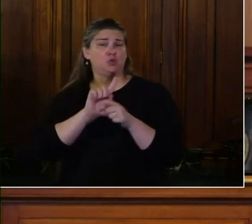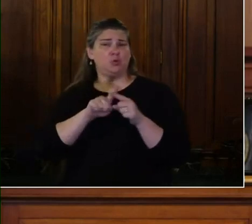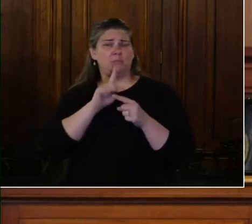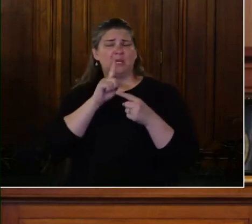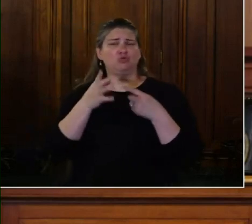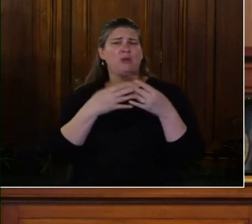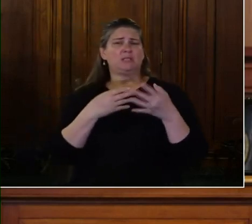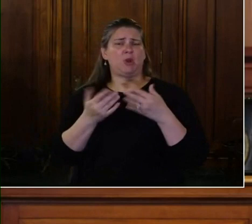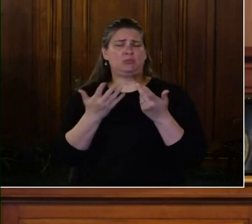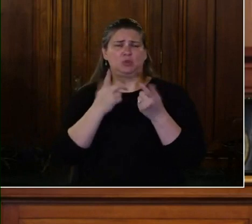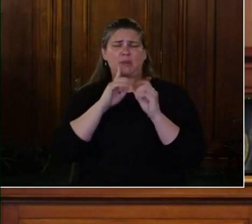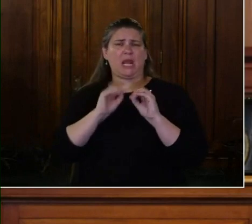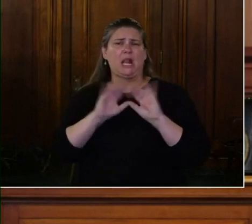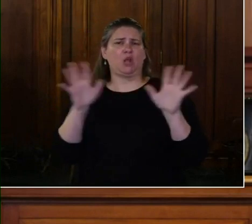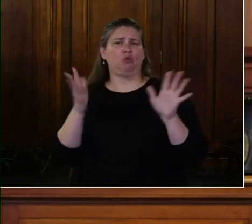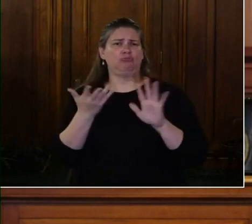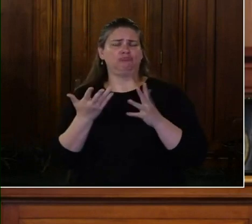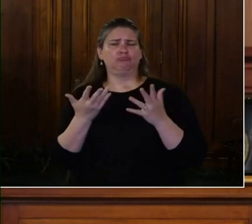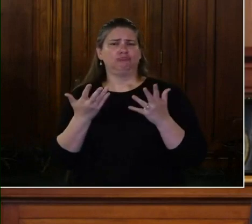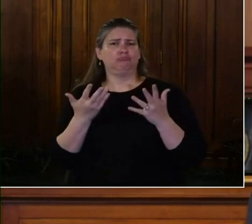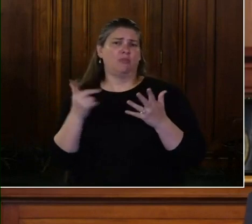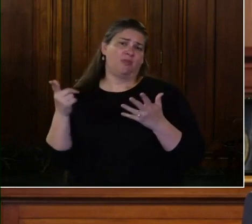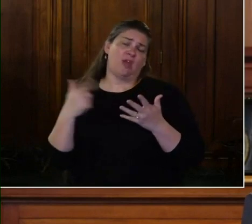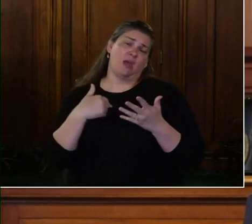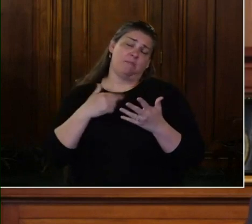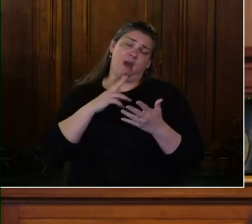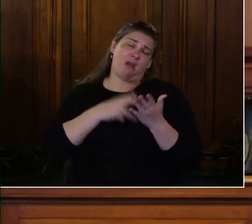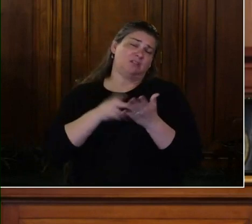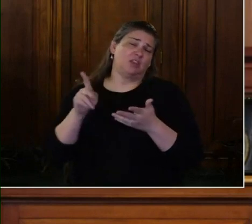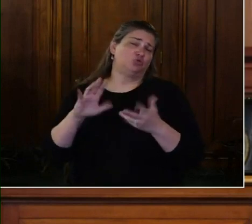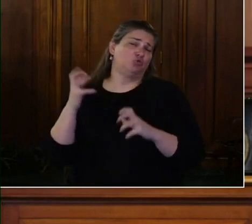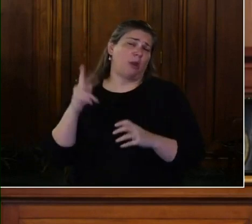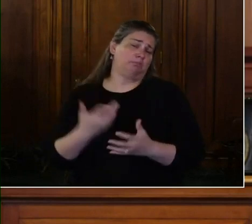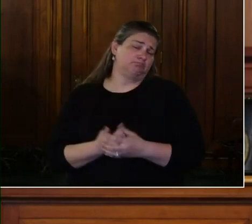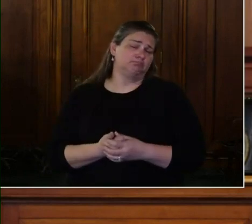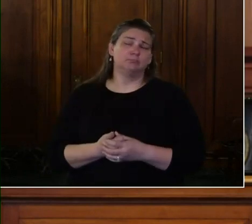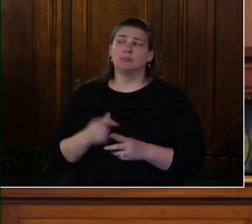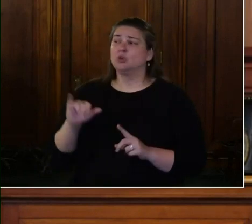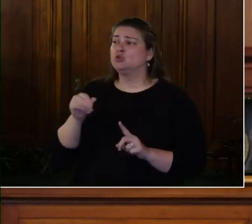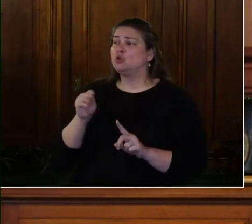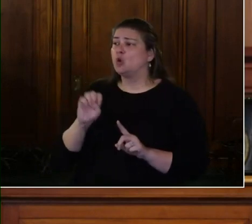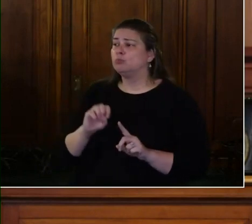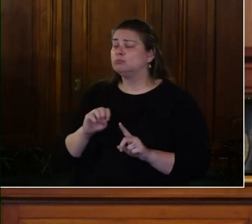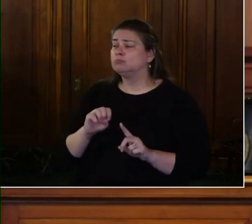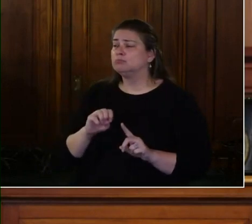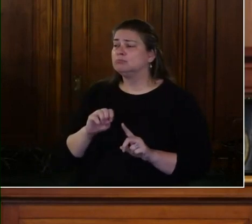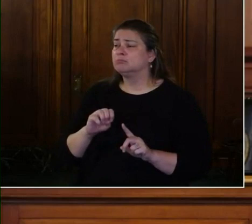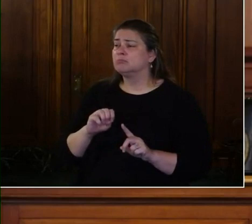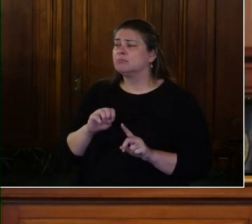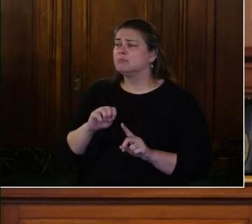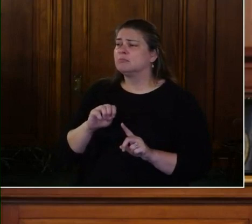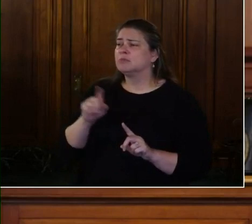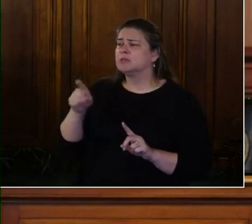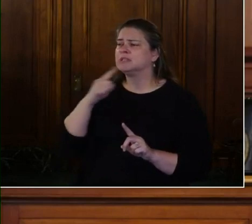and tell you when I think we screwed up. Joe. So we still hear from people who say they've waited a long time in their